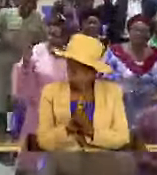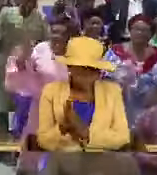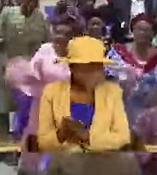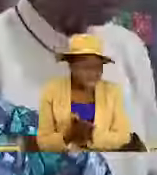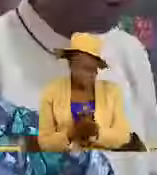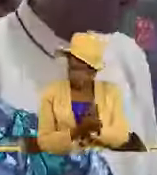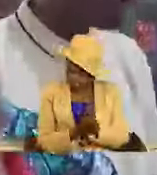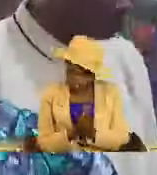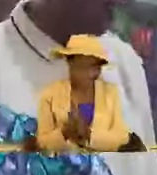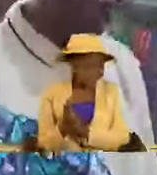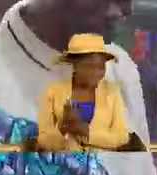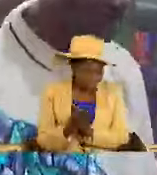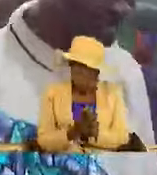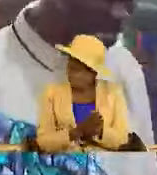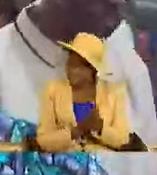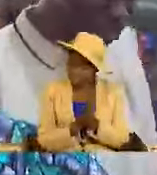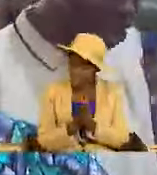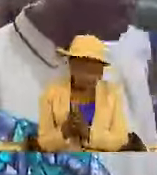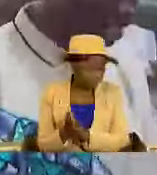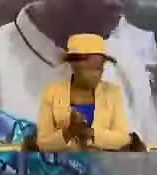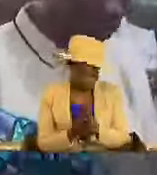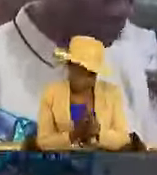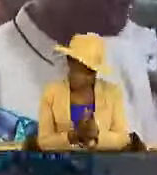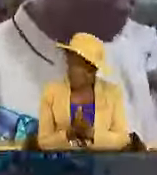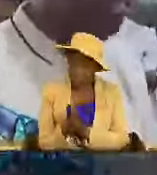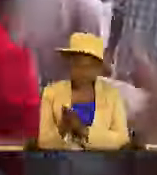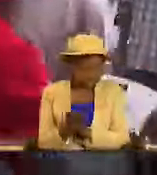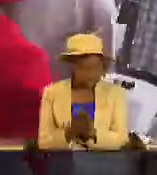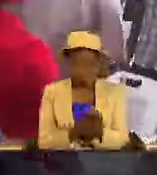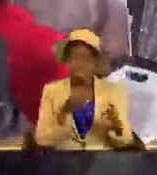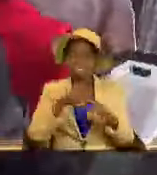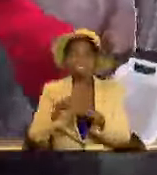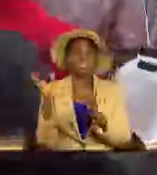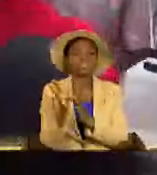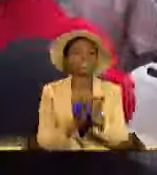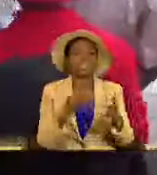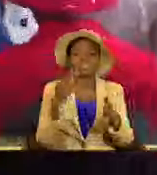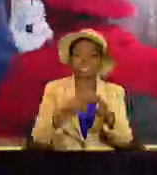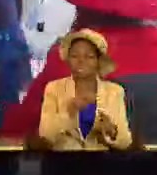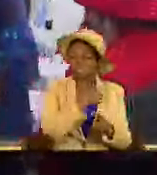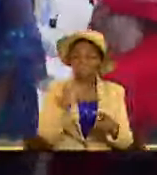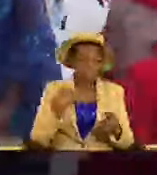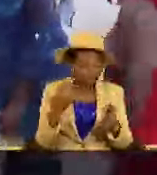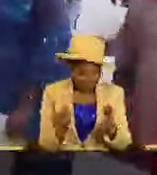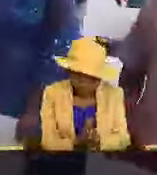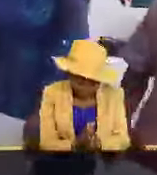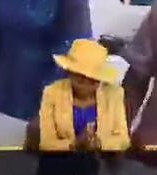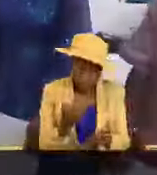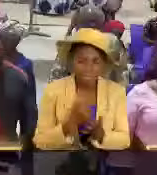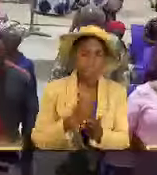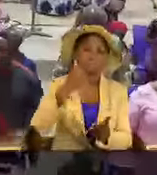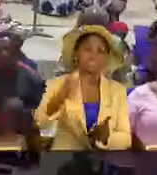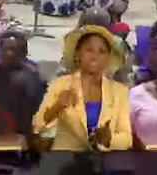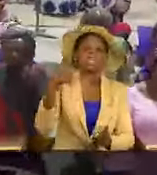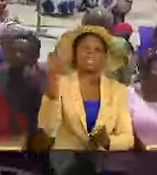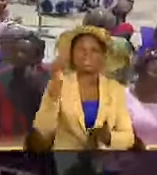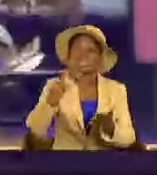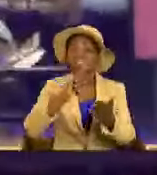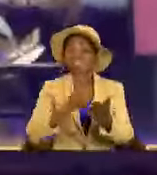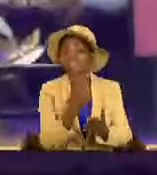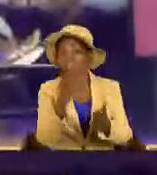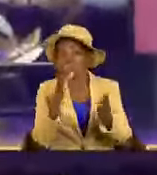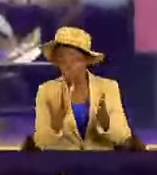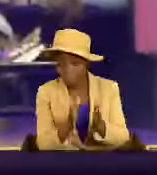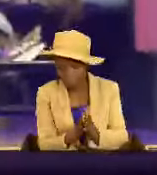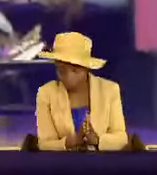break break in Jesus name we pray and the second prayer Point goes